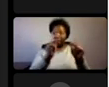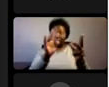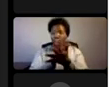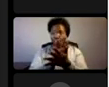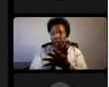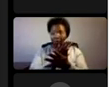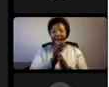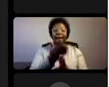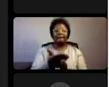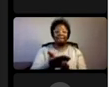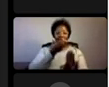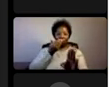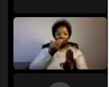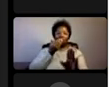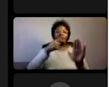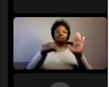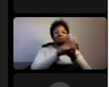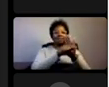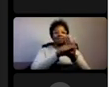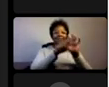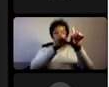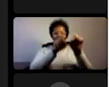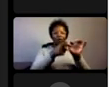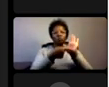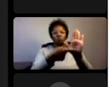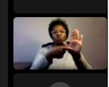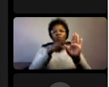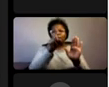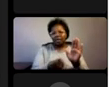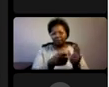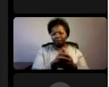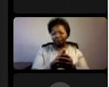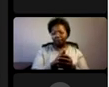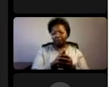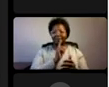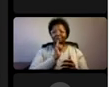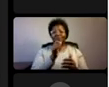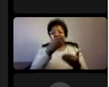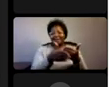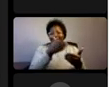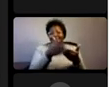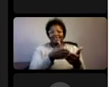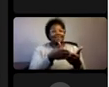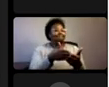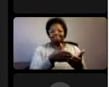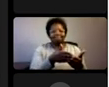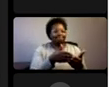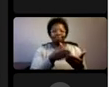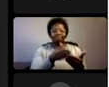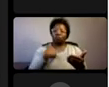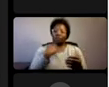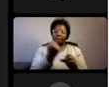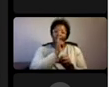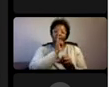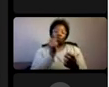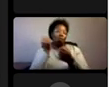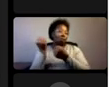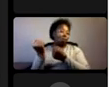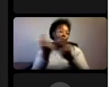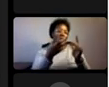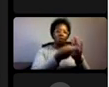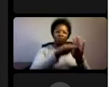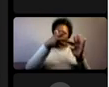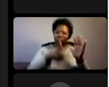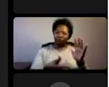returning. We don't take this decision lightly, but we also understand prioritizing the health and safety of our students is important to